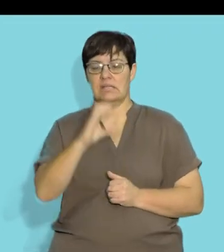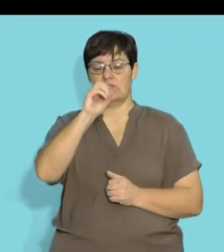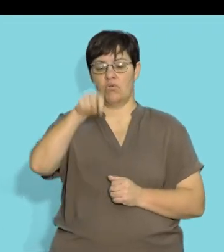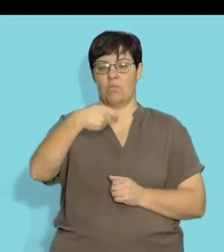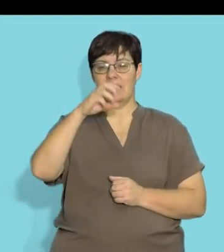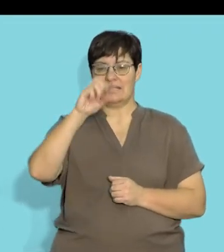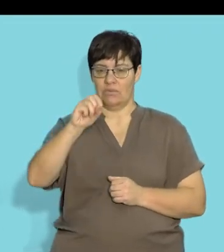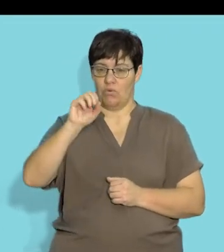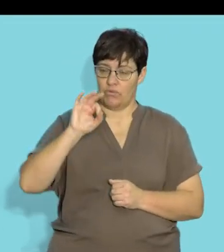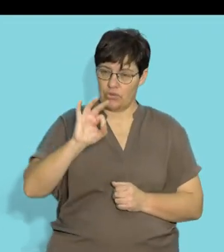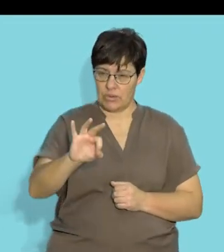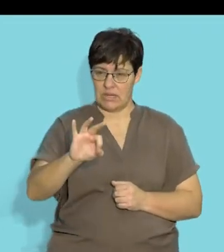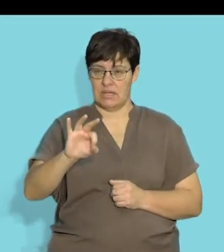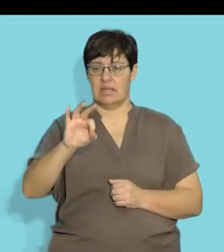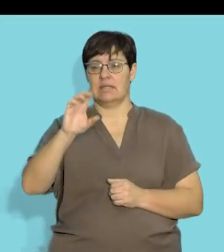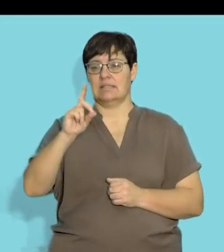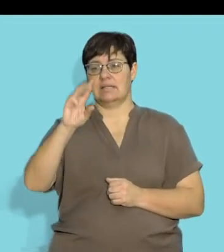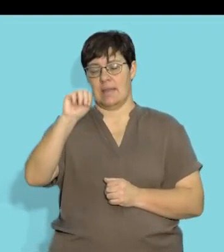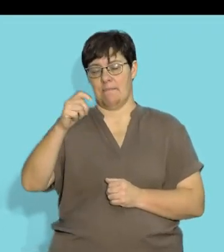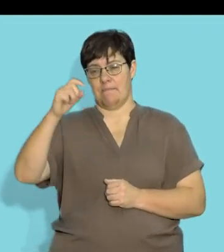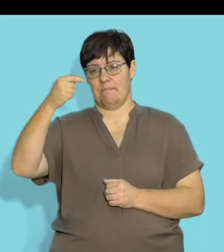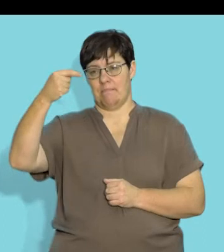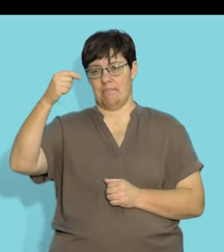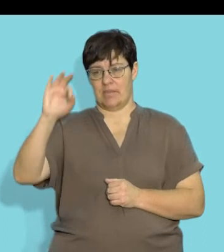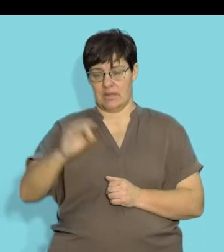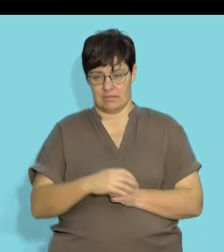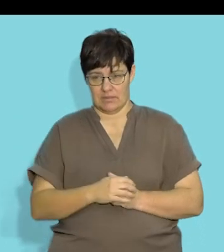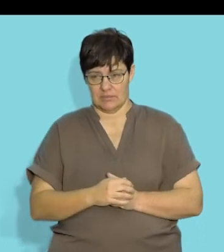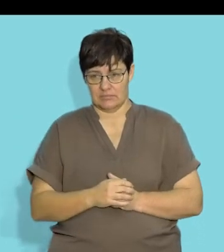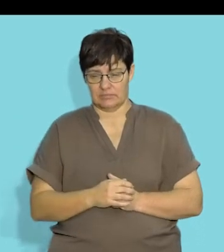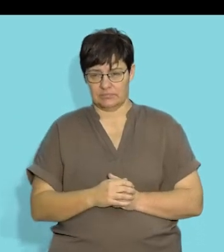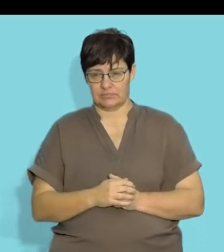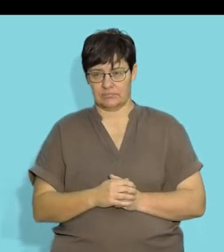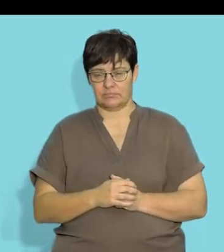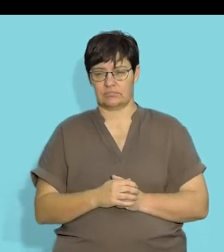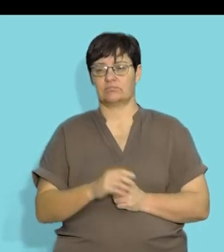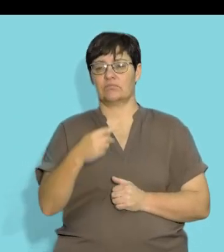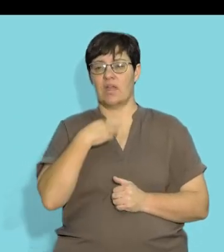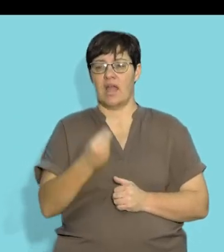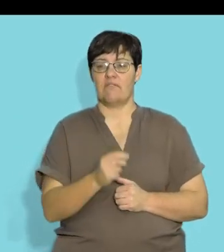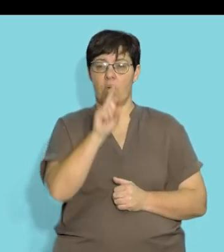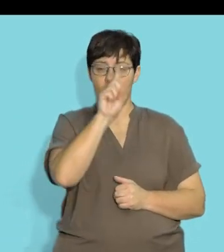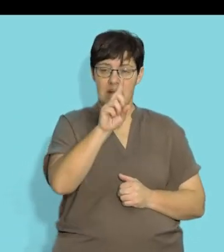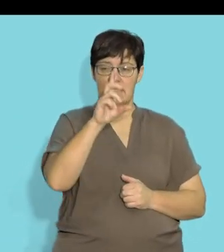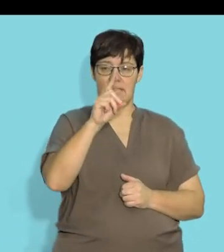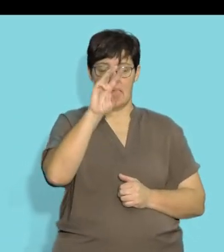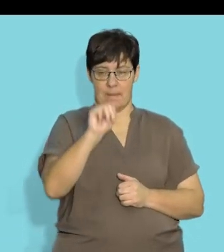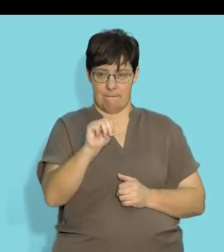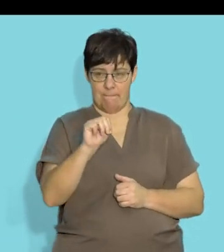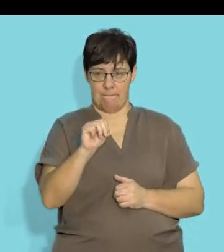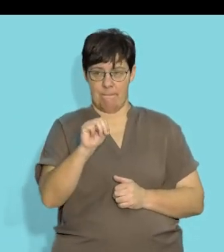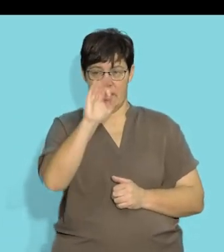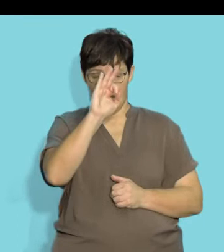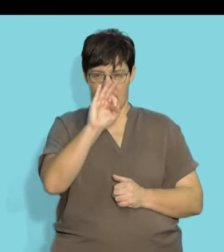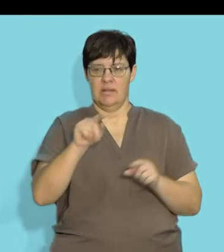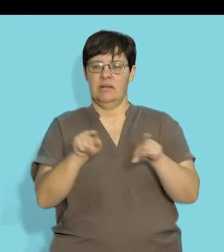0.03 cubic decimeters. So we divided that by 1,000. But where does that come from? 1 cubic decimeter is equals